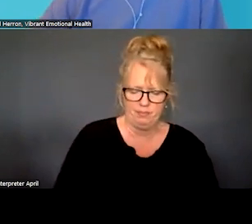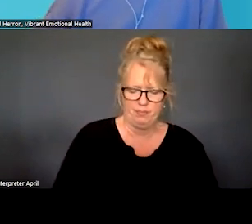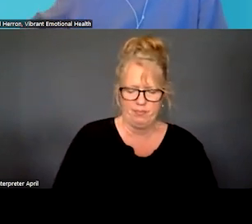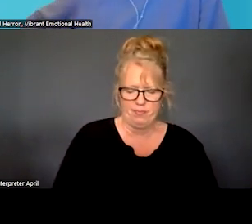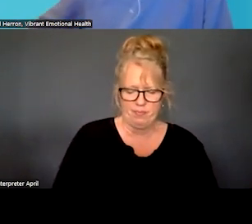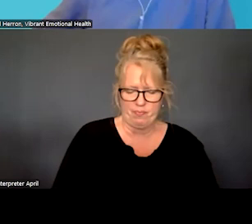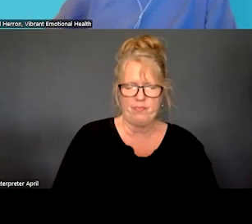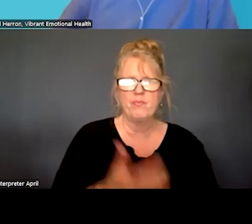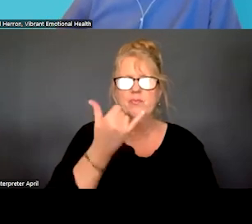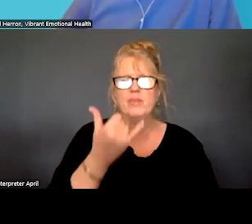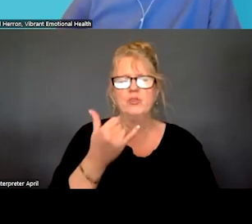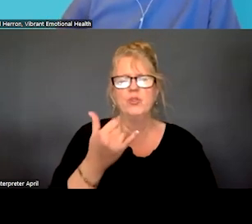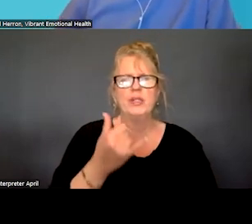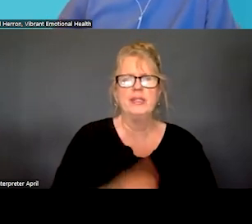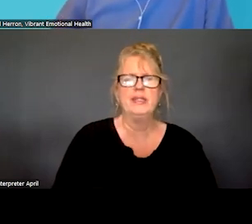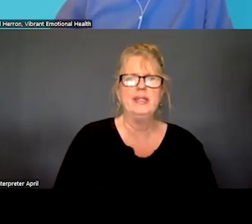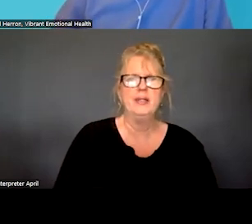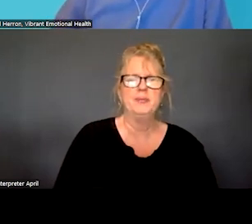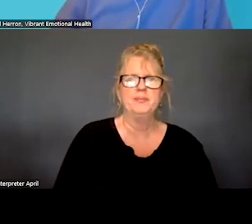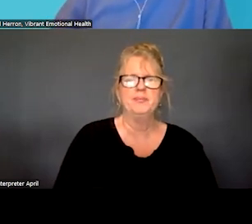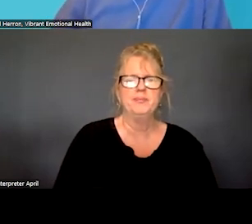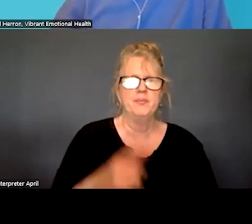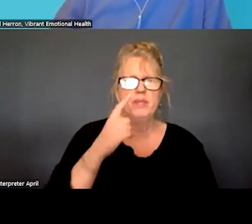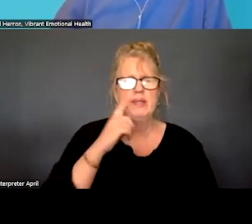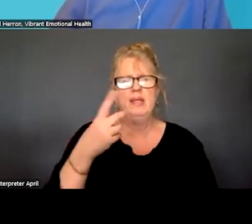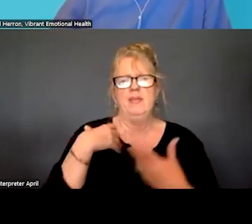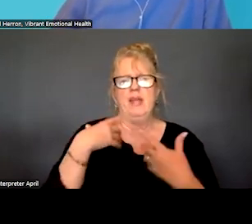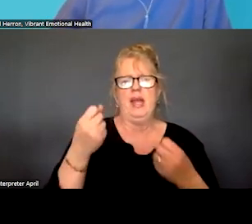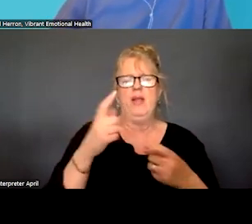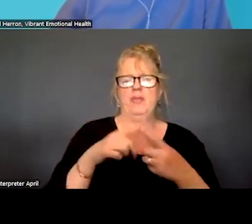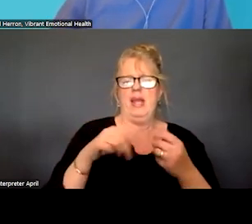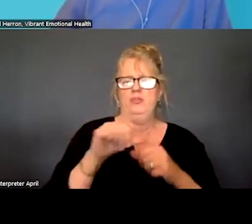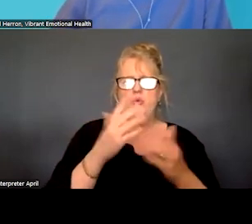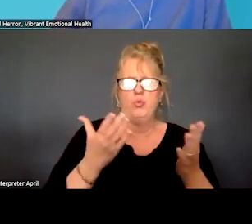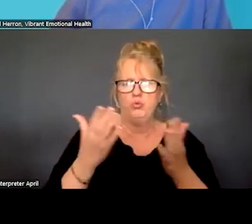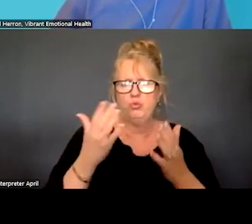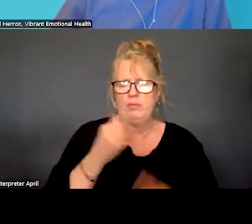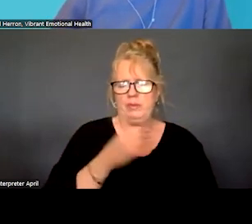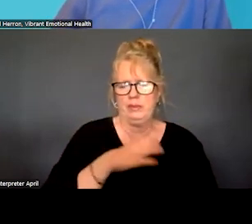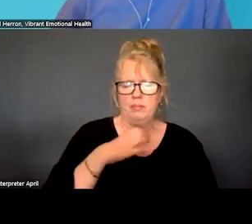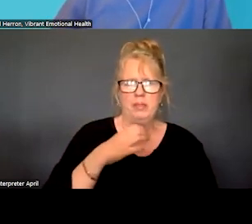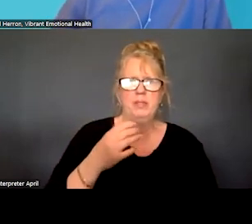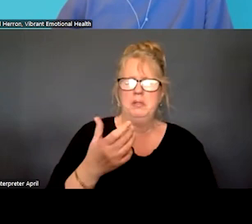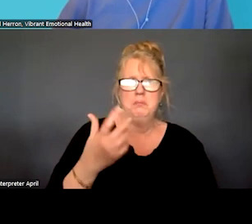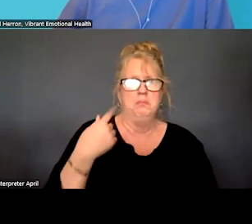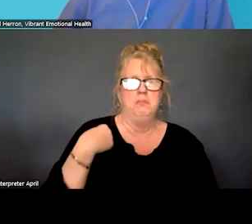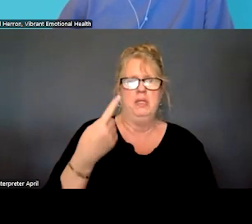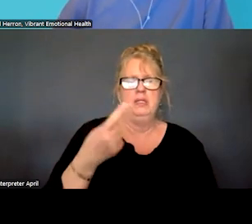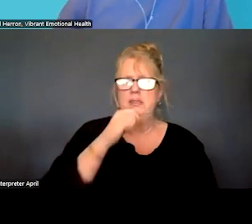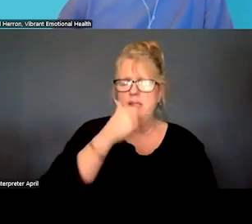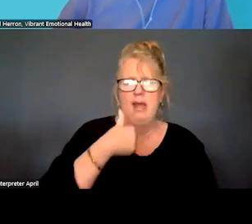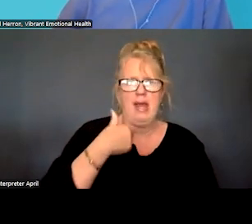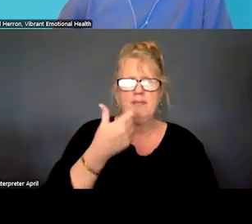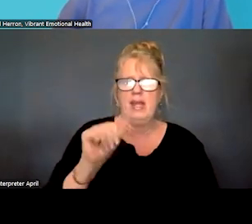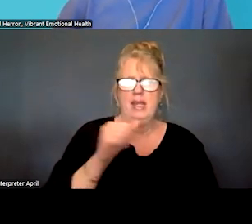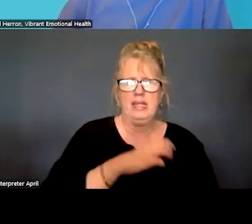It's currently in the Health and Social Services Committee. It's not had any